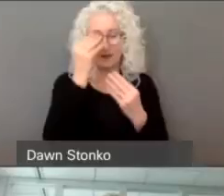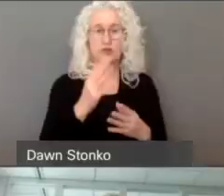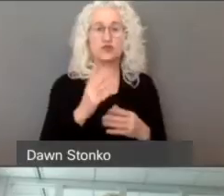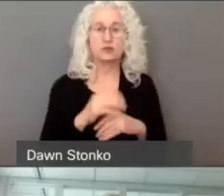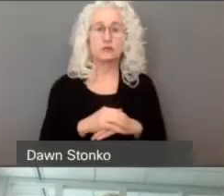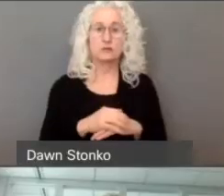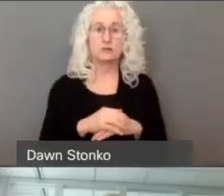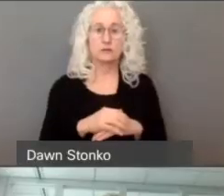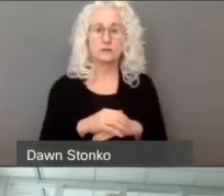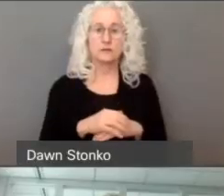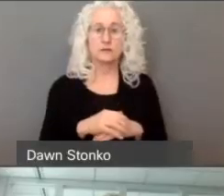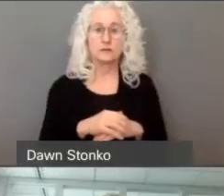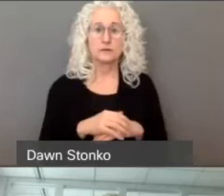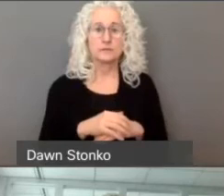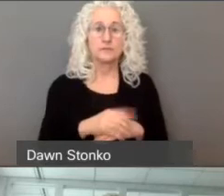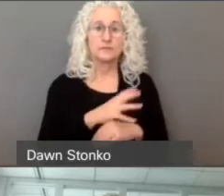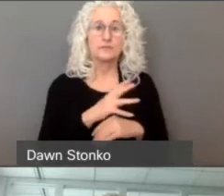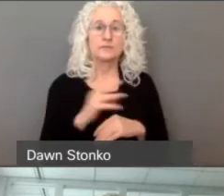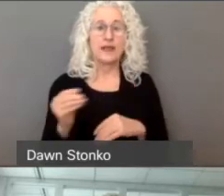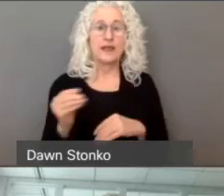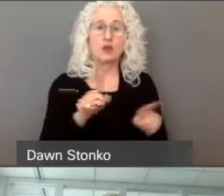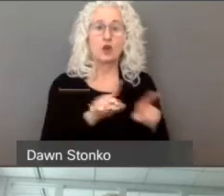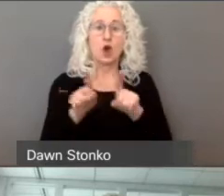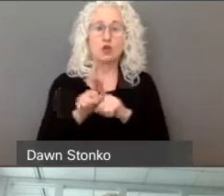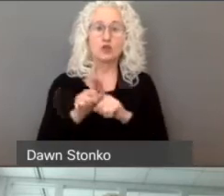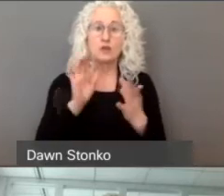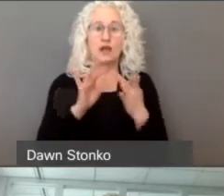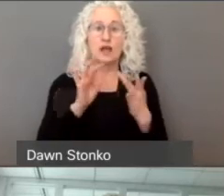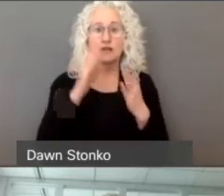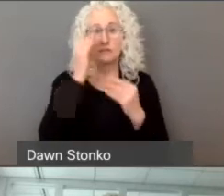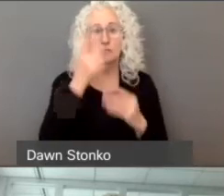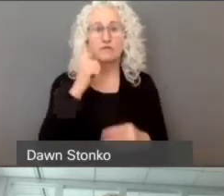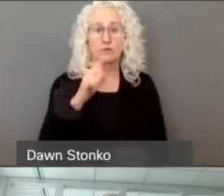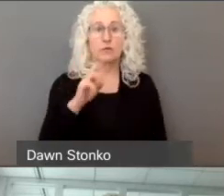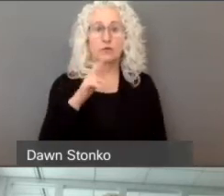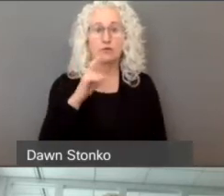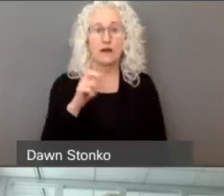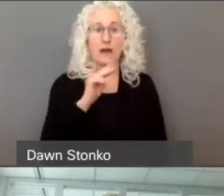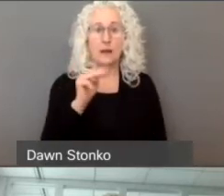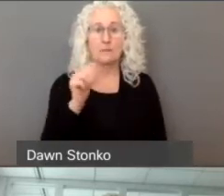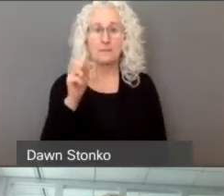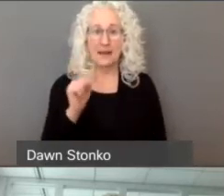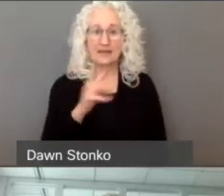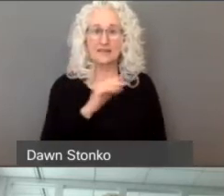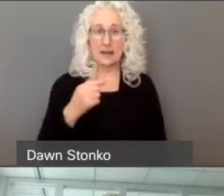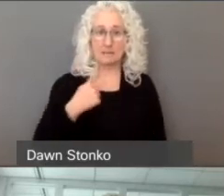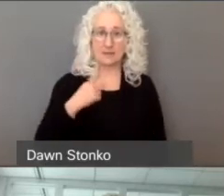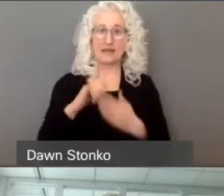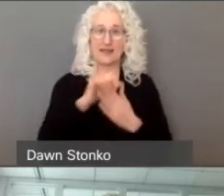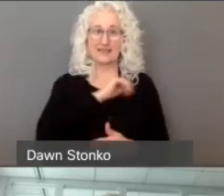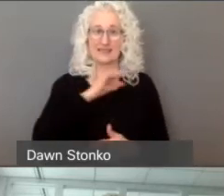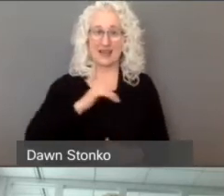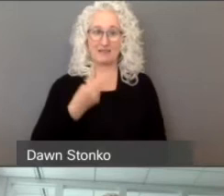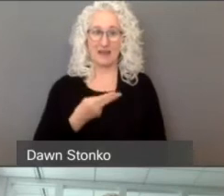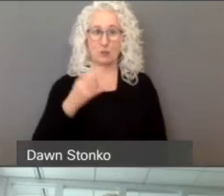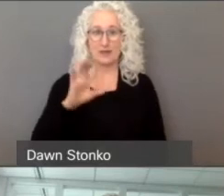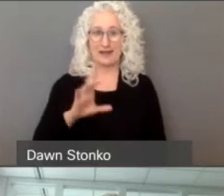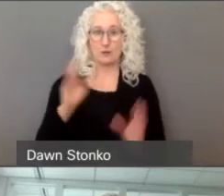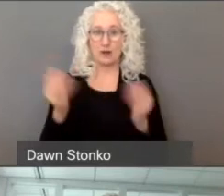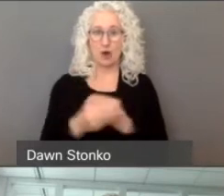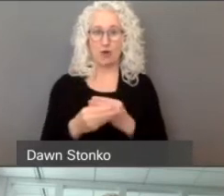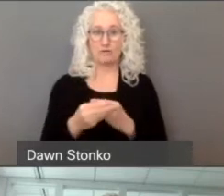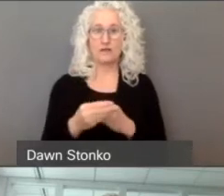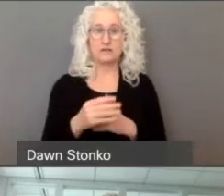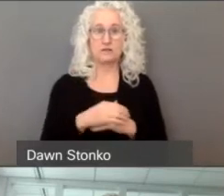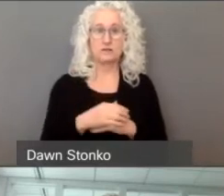follows this meeting. And also there are contact information for Brandon Mason and me, who staff the Howard County office. Phone numbers